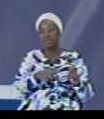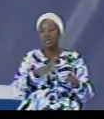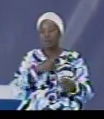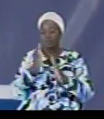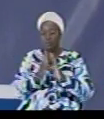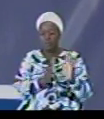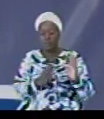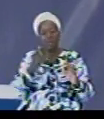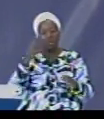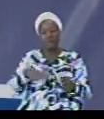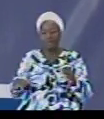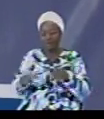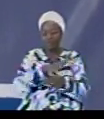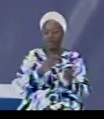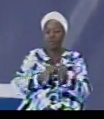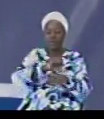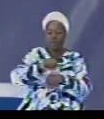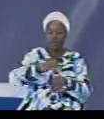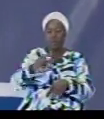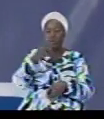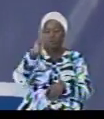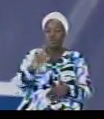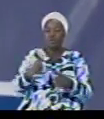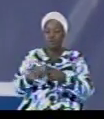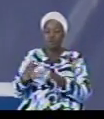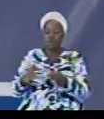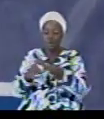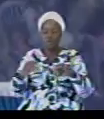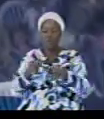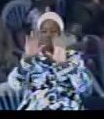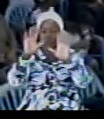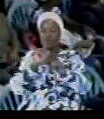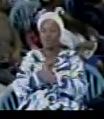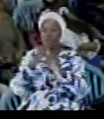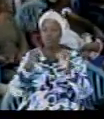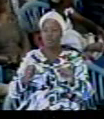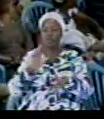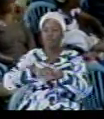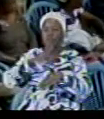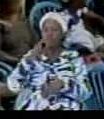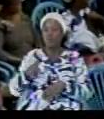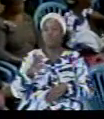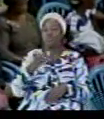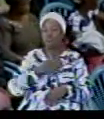filled with the anointing of God to release the miracle power upon you. Just stay where you are